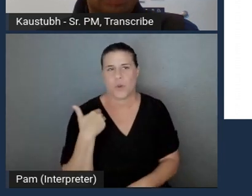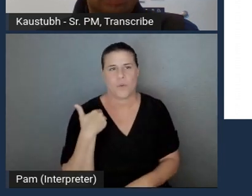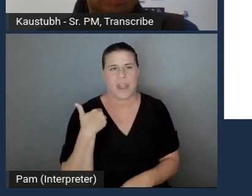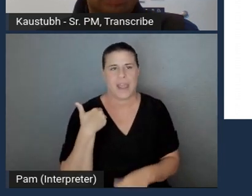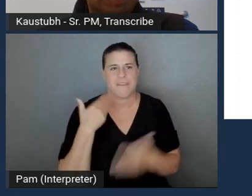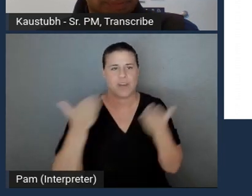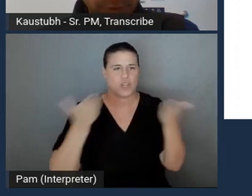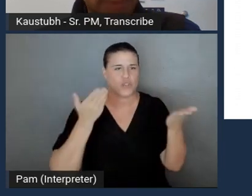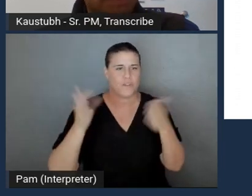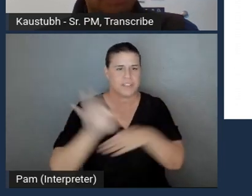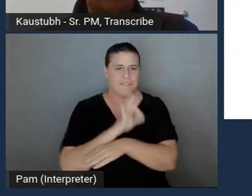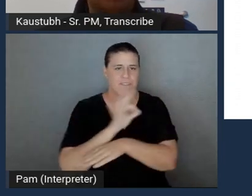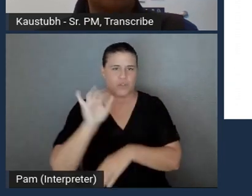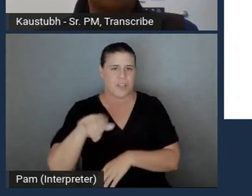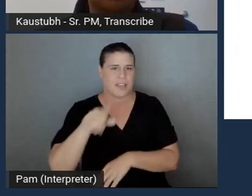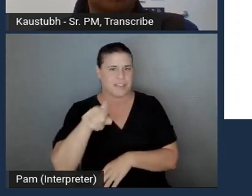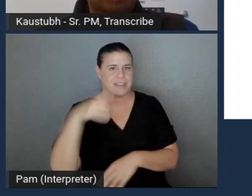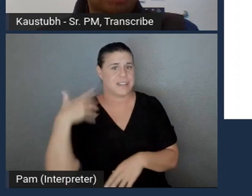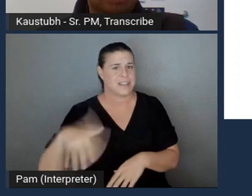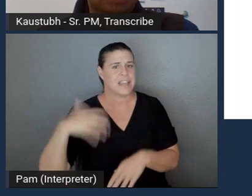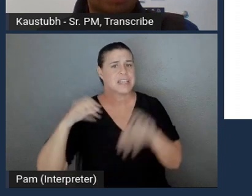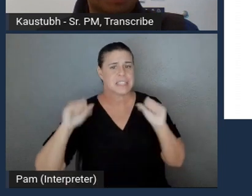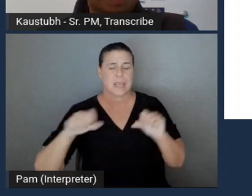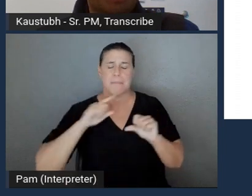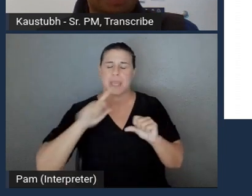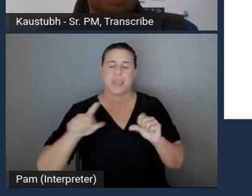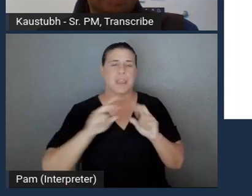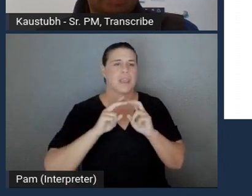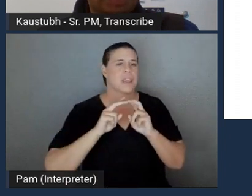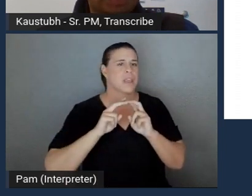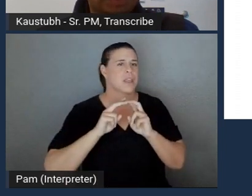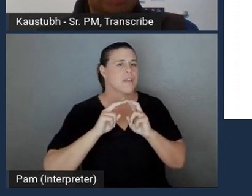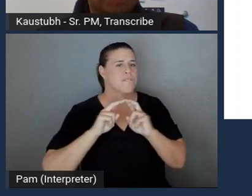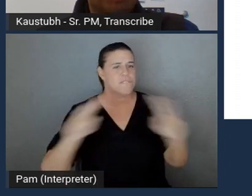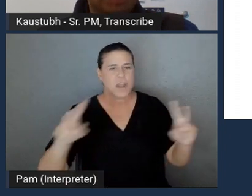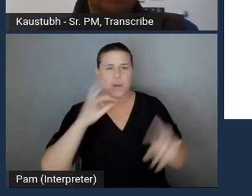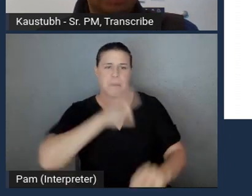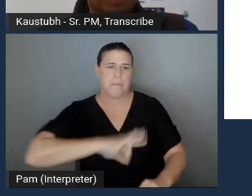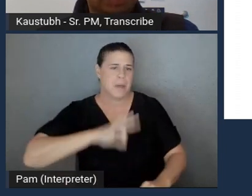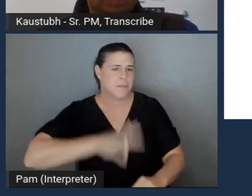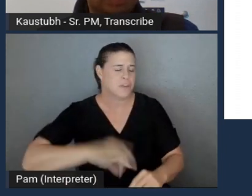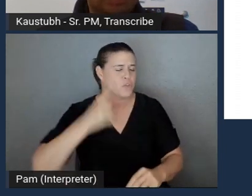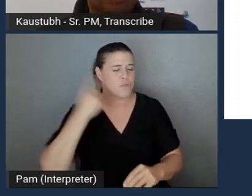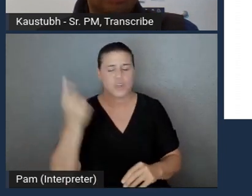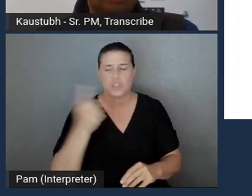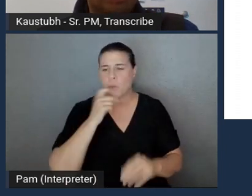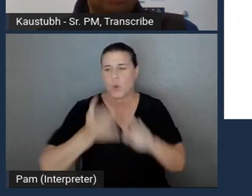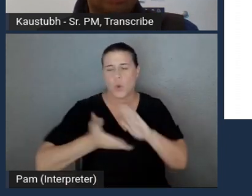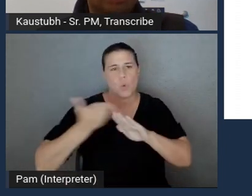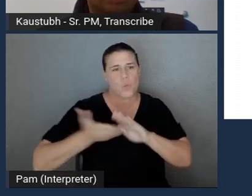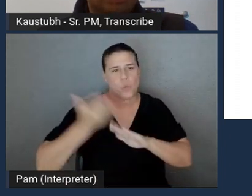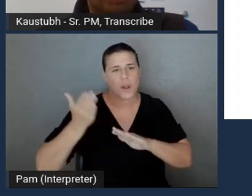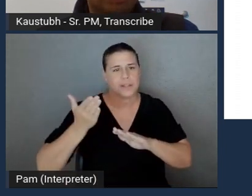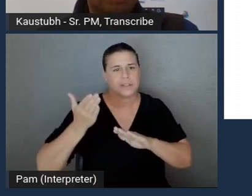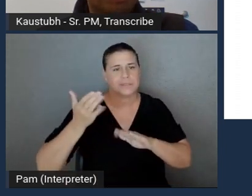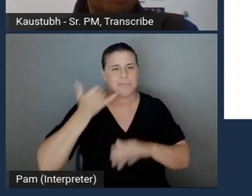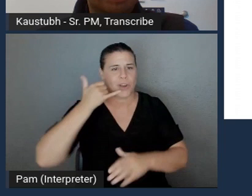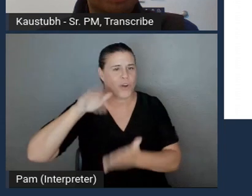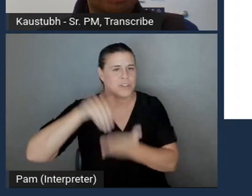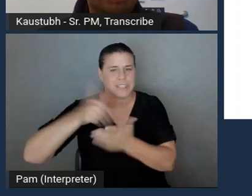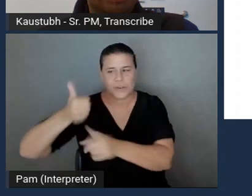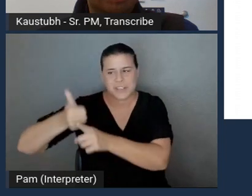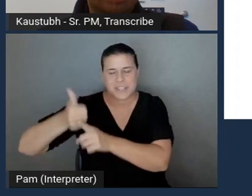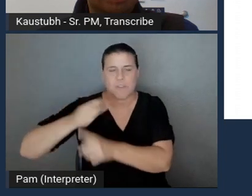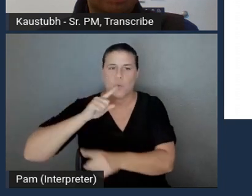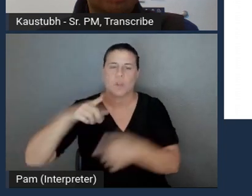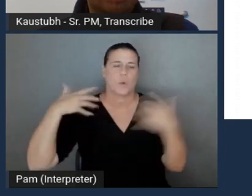service and a feature like this. So this could be highly useful to anybody who runs and operates a call center. So I think it's